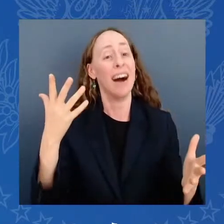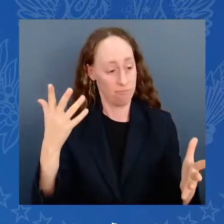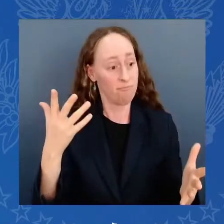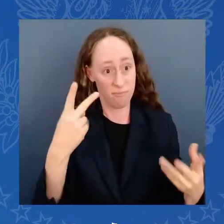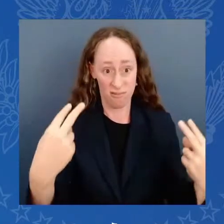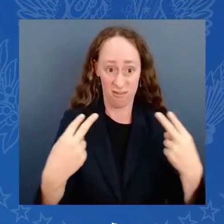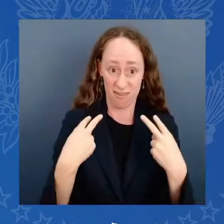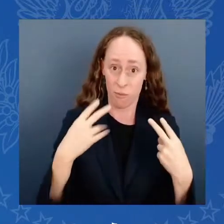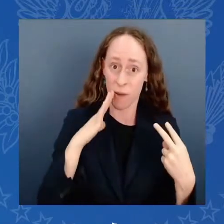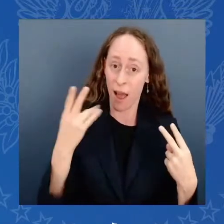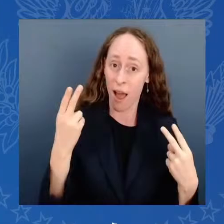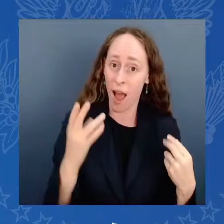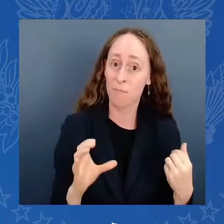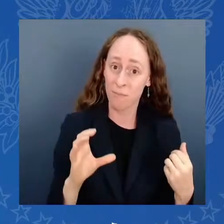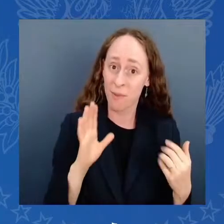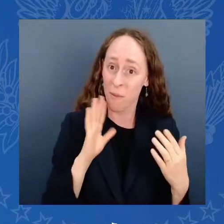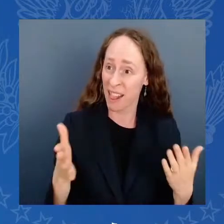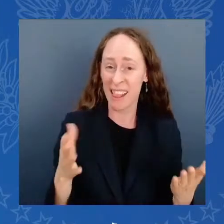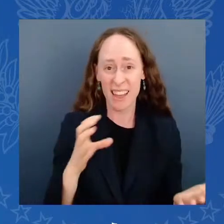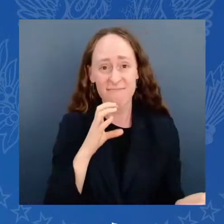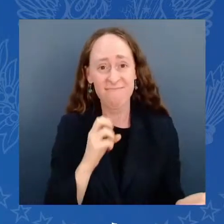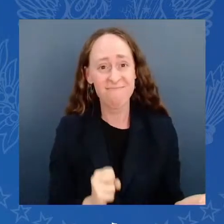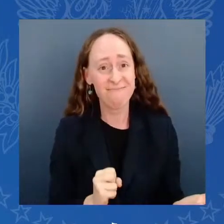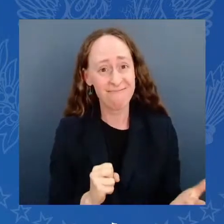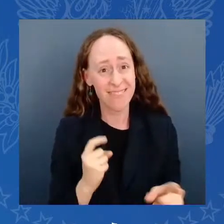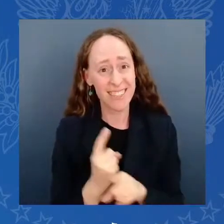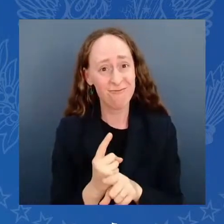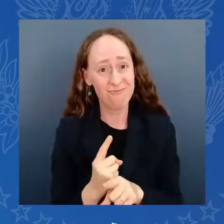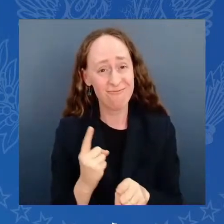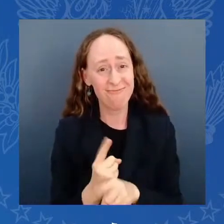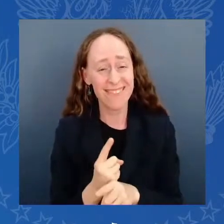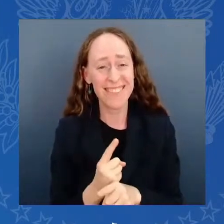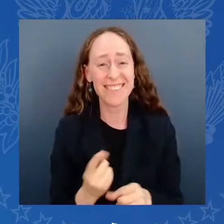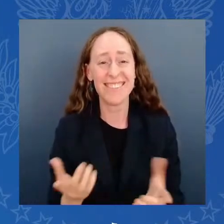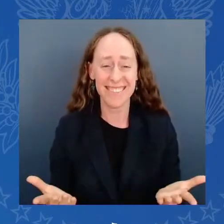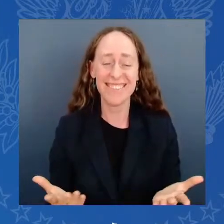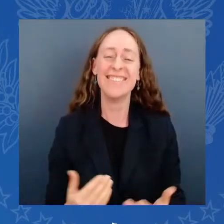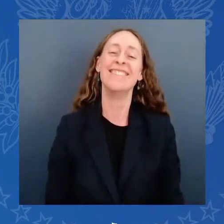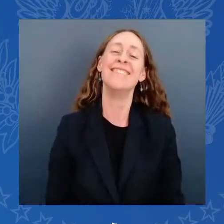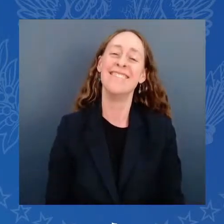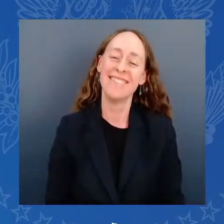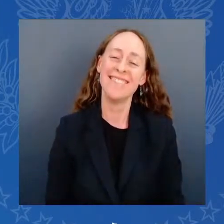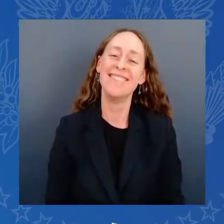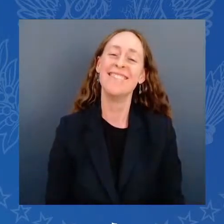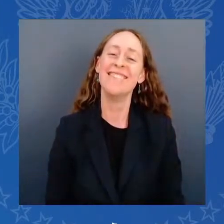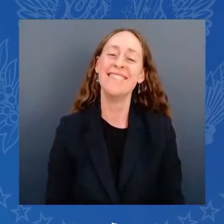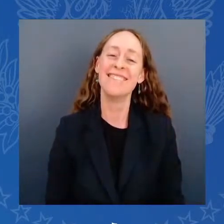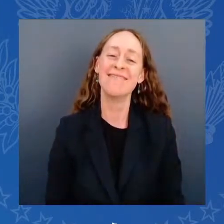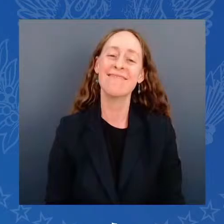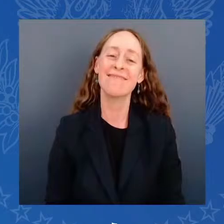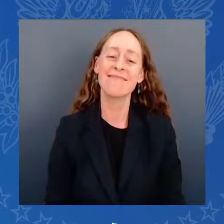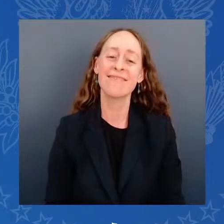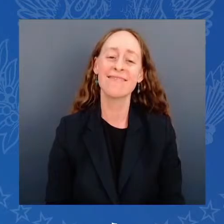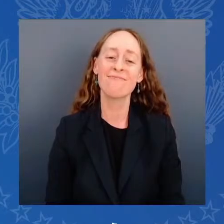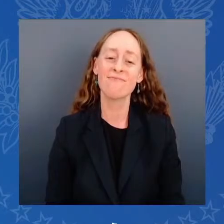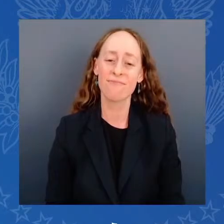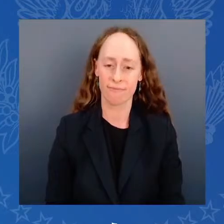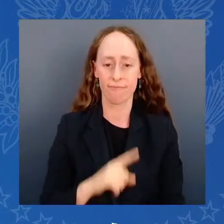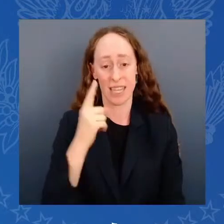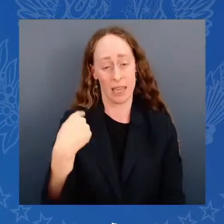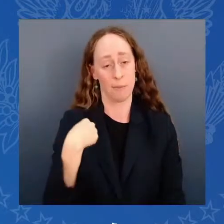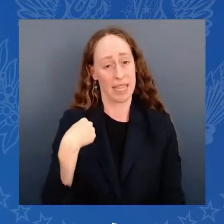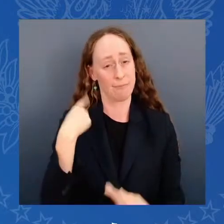midst of so much pressure and tension and